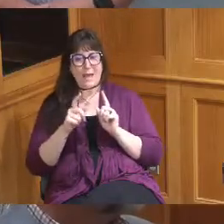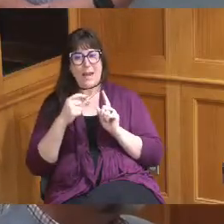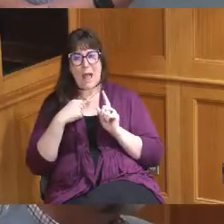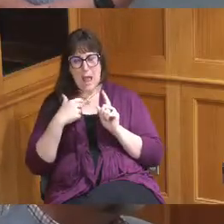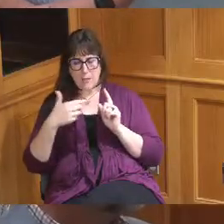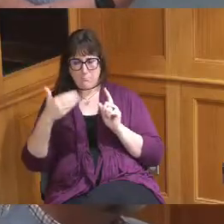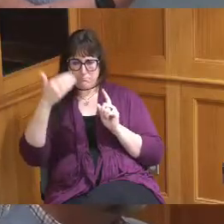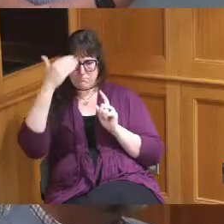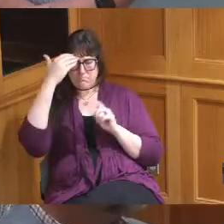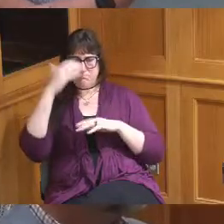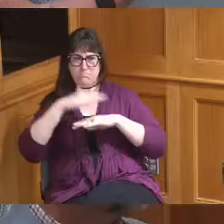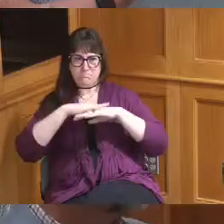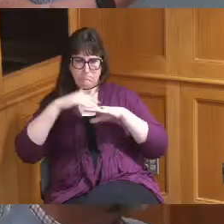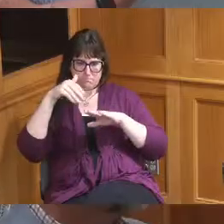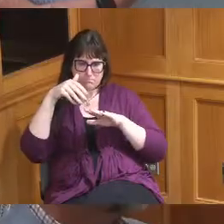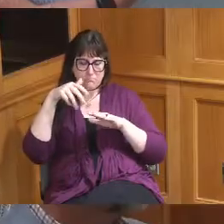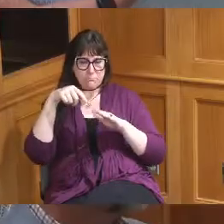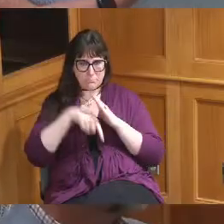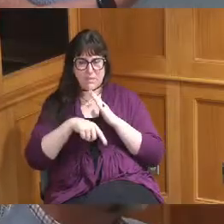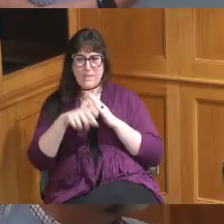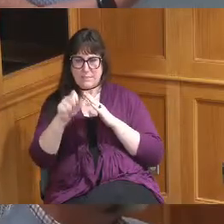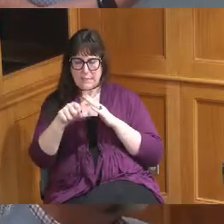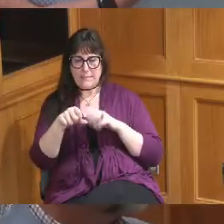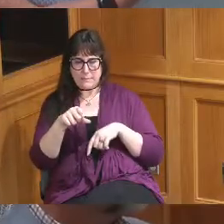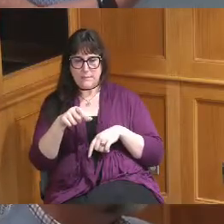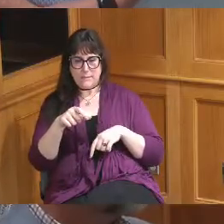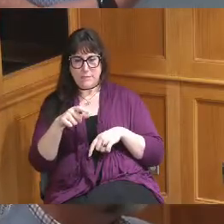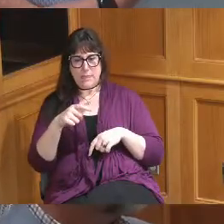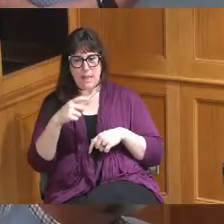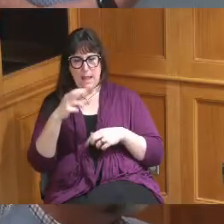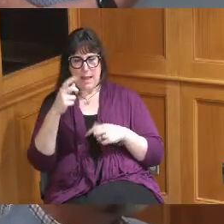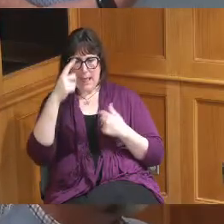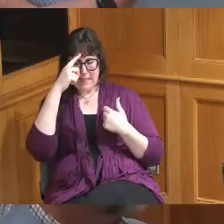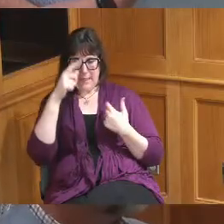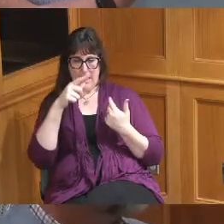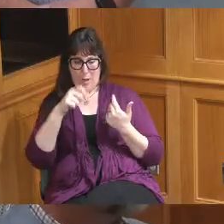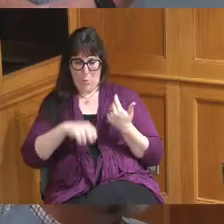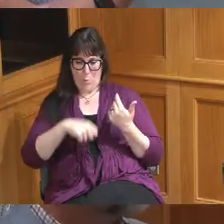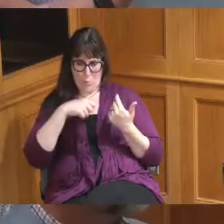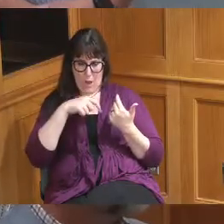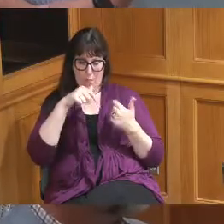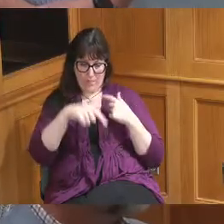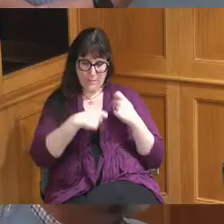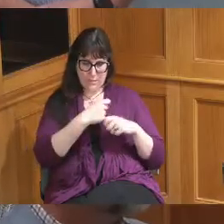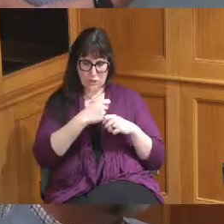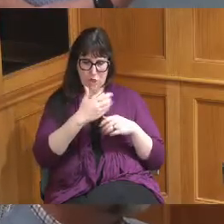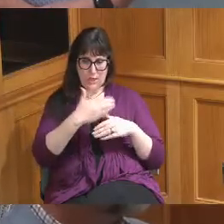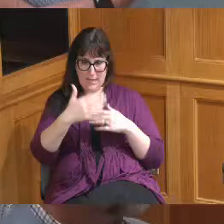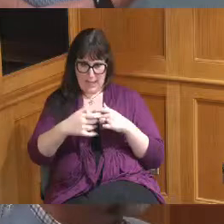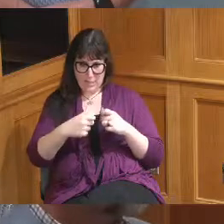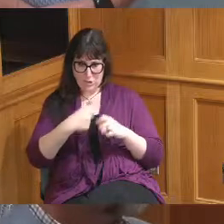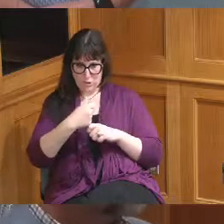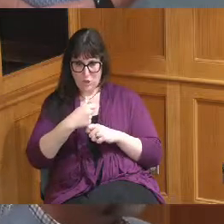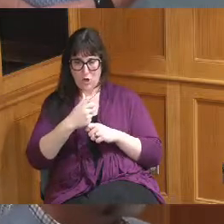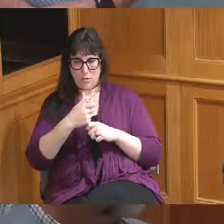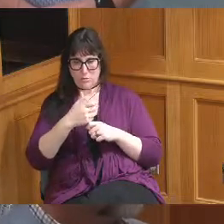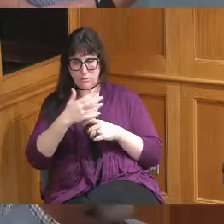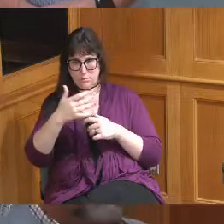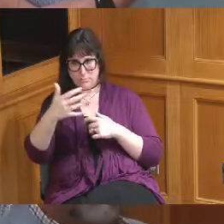we're trying to accomplish is something that you'll be proud of, not only this year, but next year and the years after, and the people that follow in your